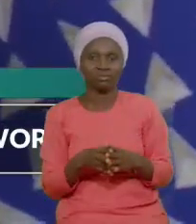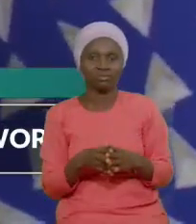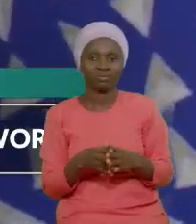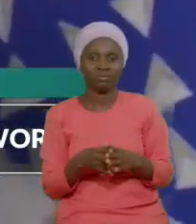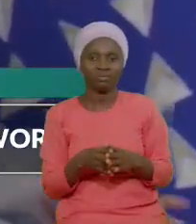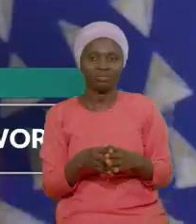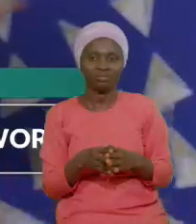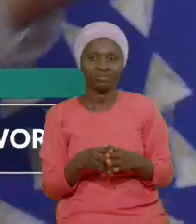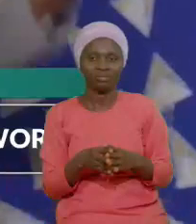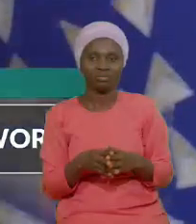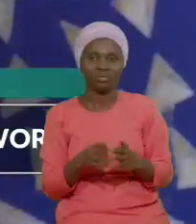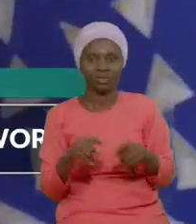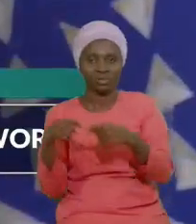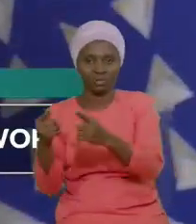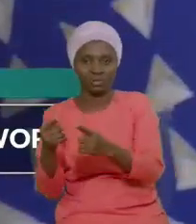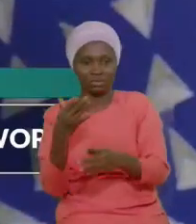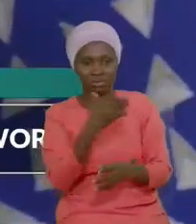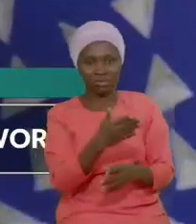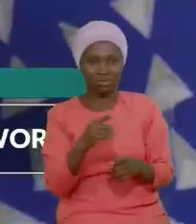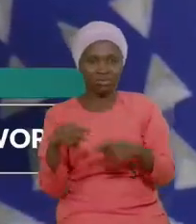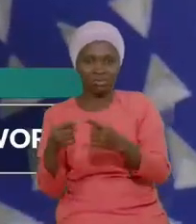Go up, go down, I don't care.